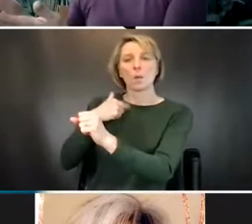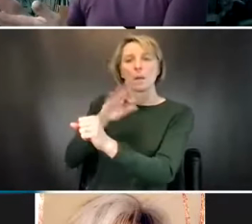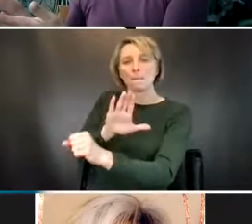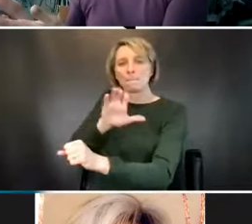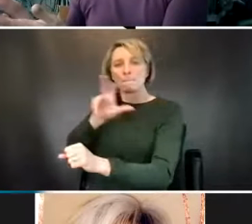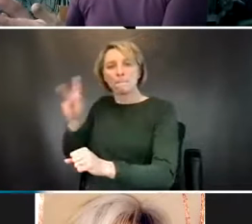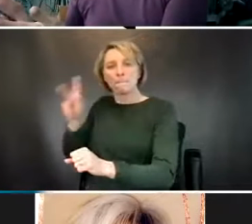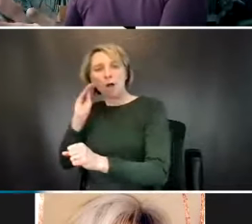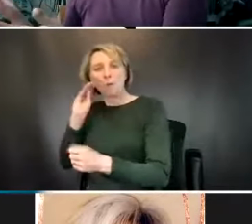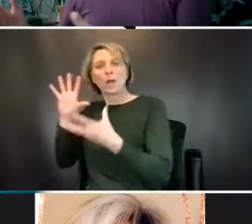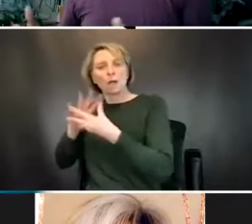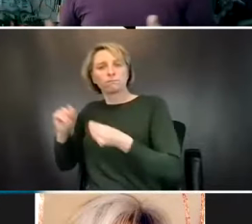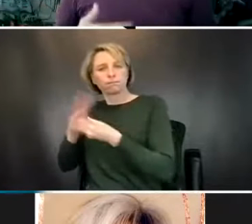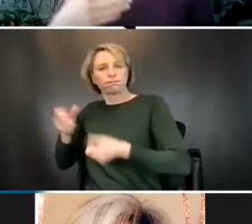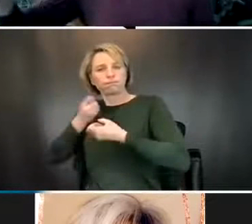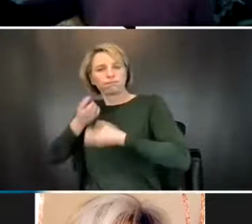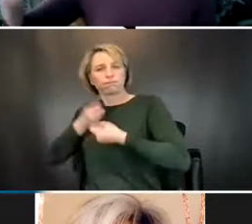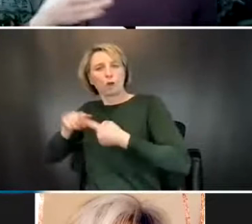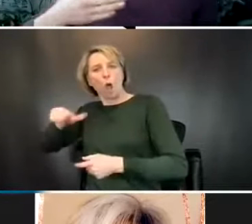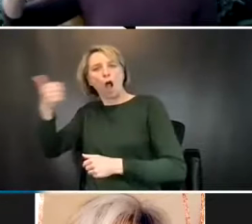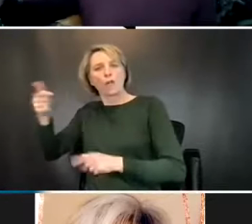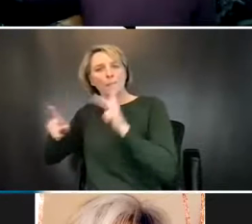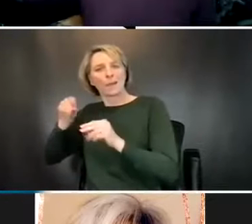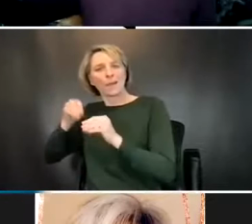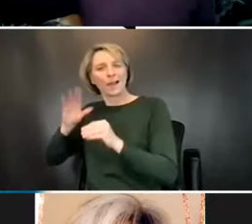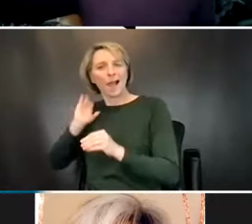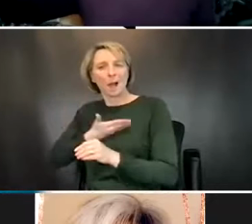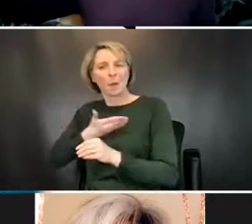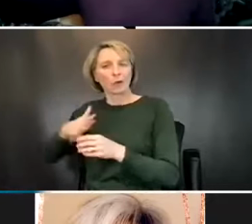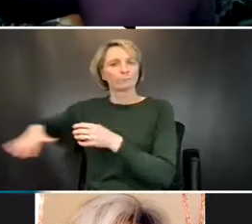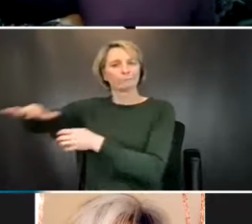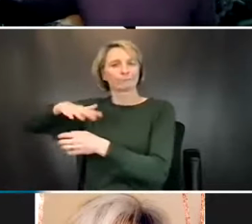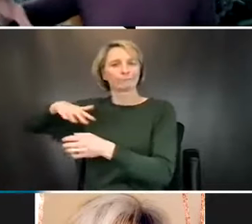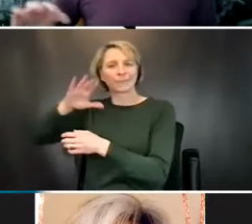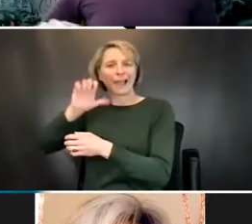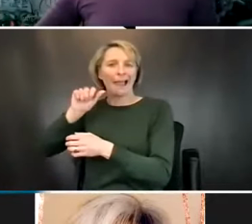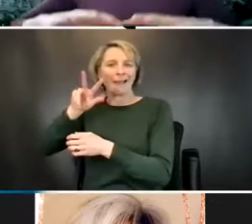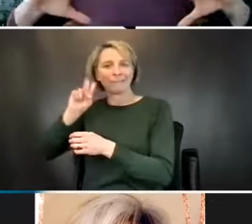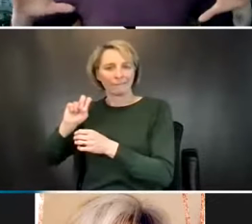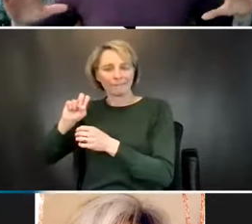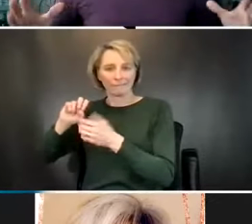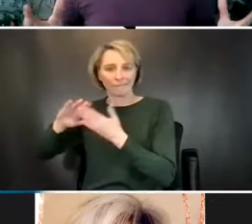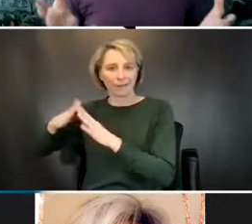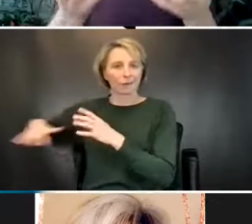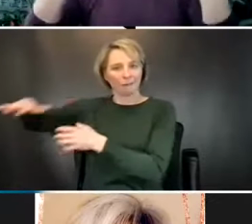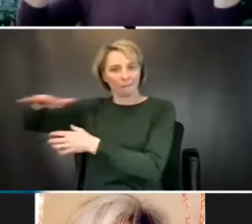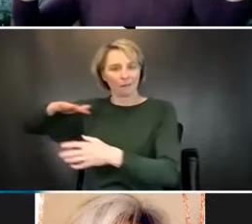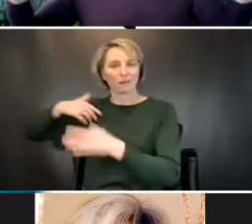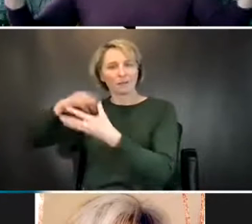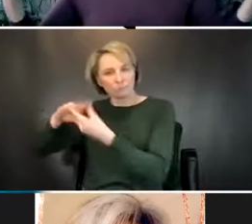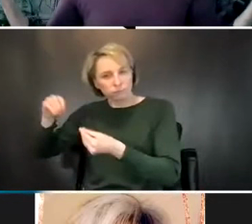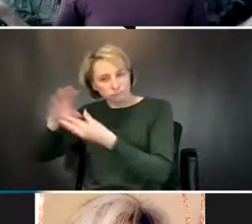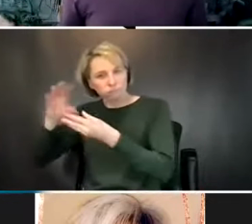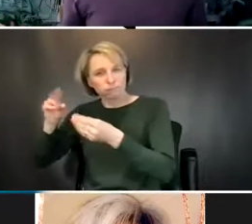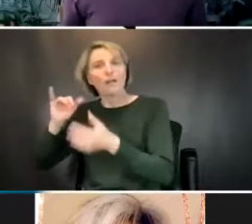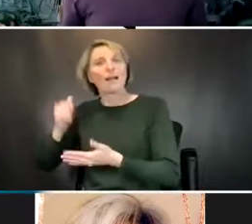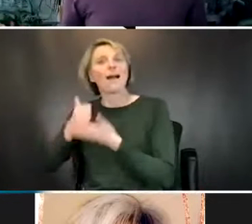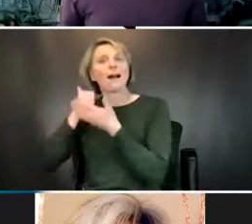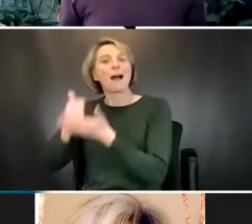to complete the stress response cycle. That connecting can be really helpful. And then there's that celebration. Maybe the